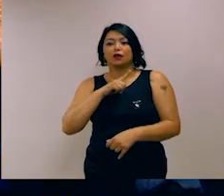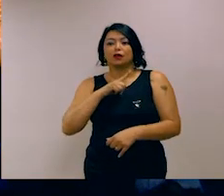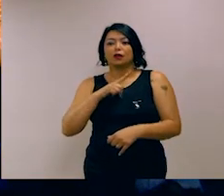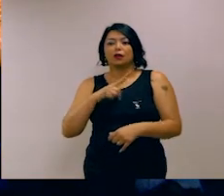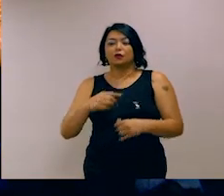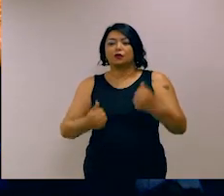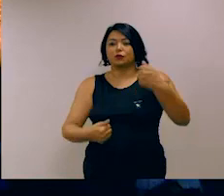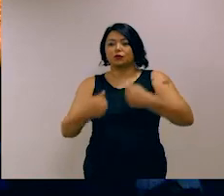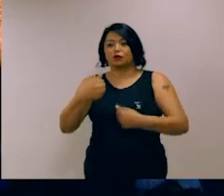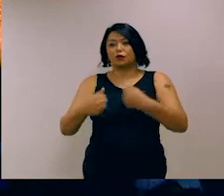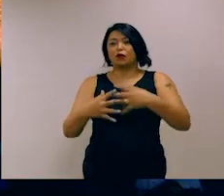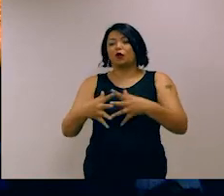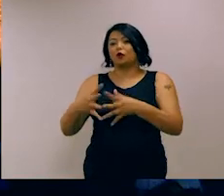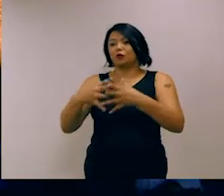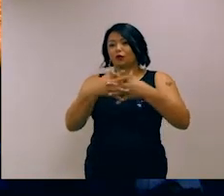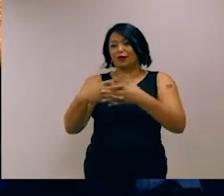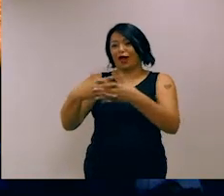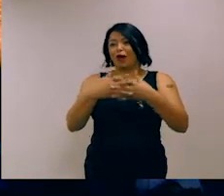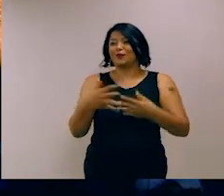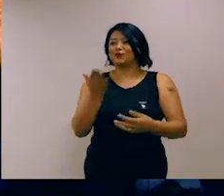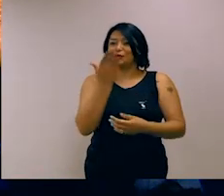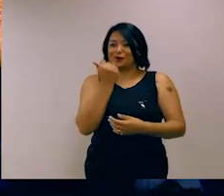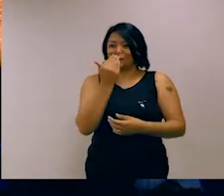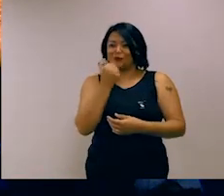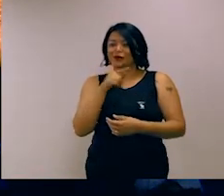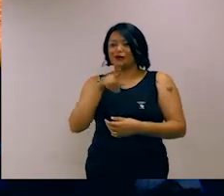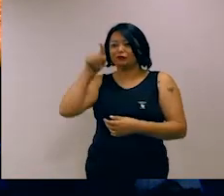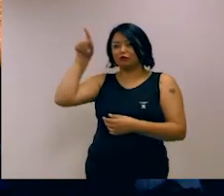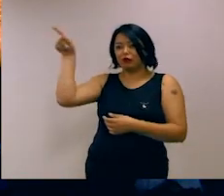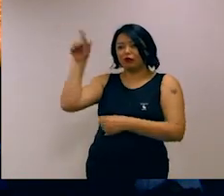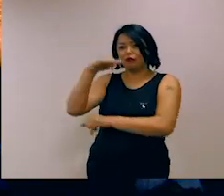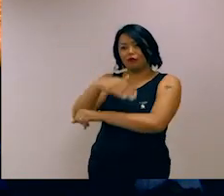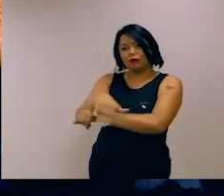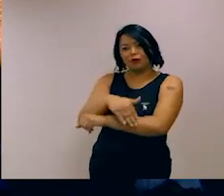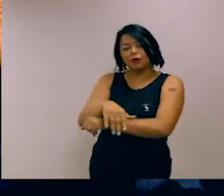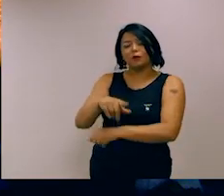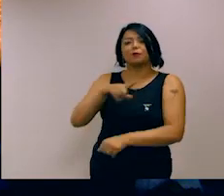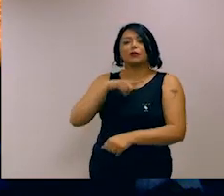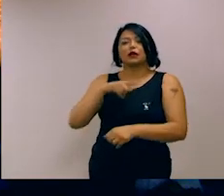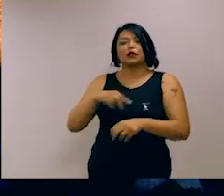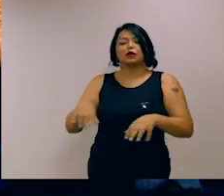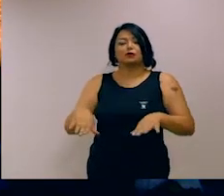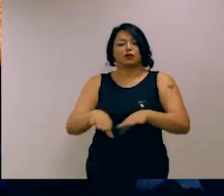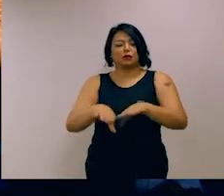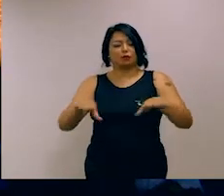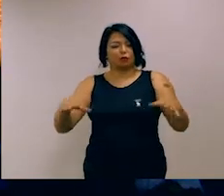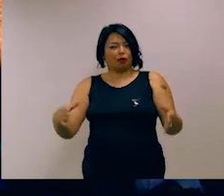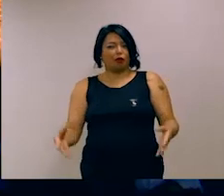We'll take the chance that the weather is really, really pleasant, really cool. We have